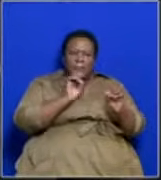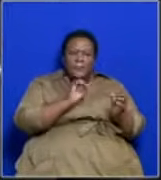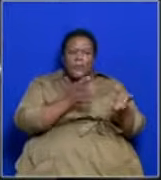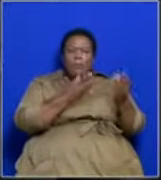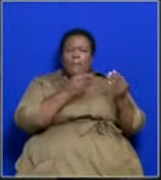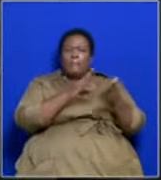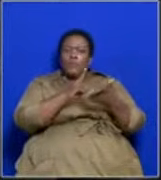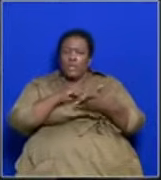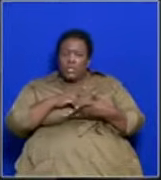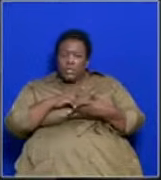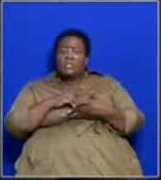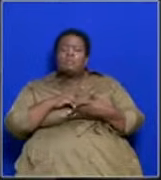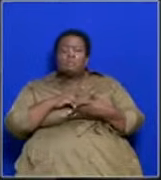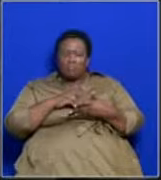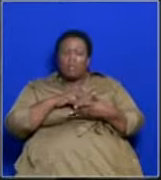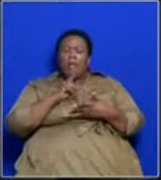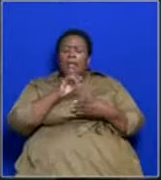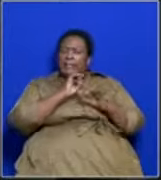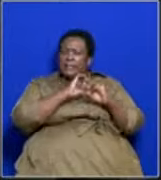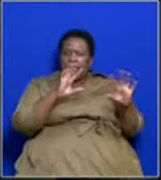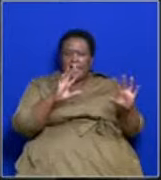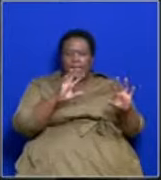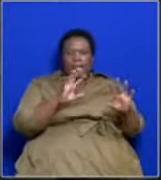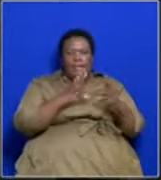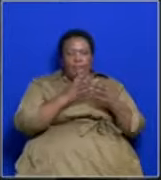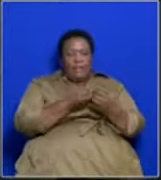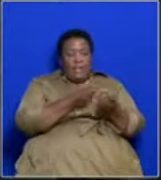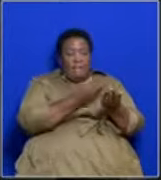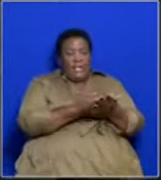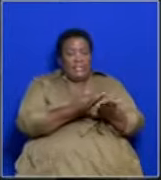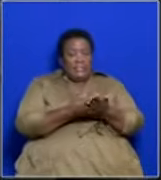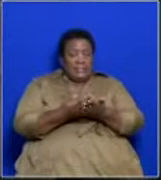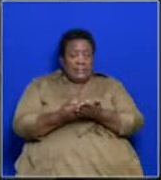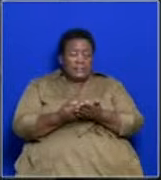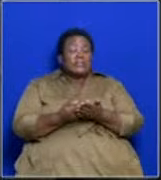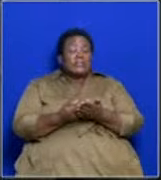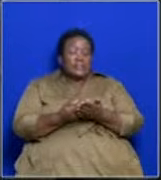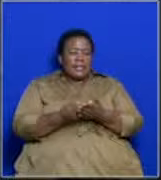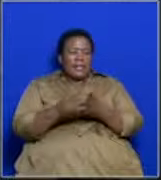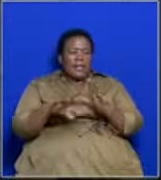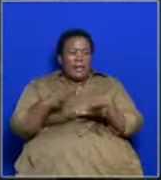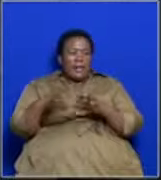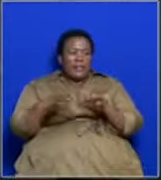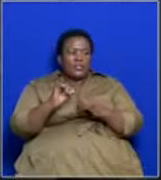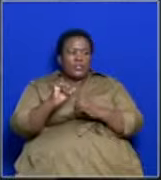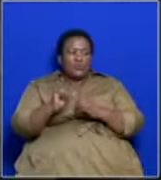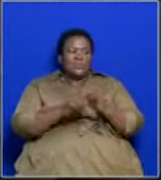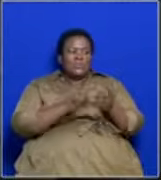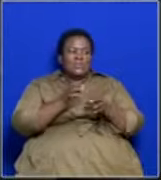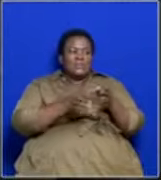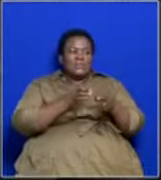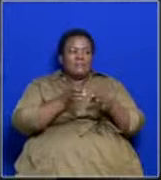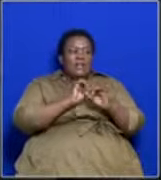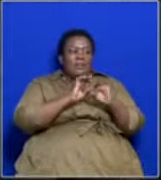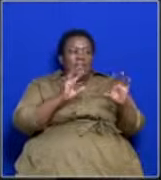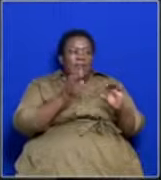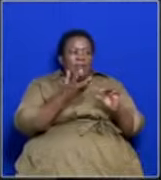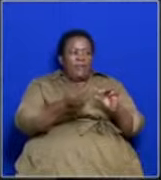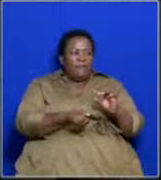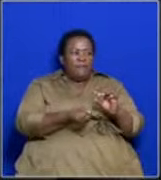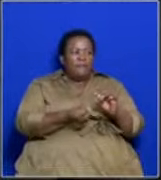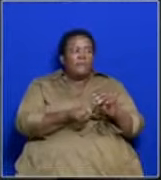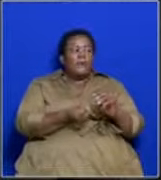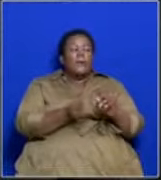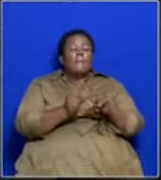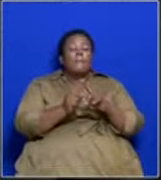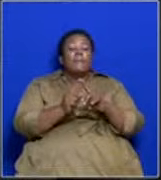facts that you set out and from your analysis. But then you make a